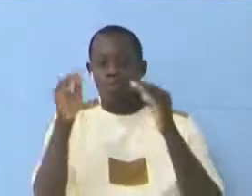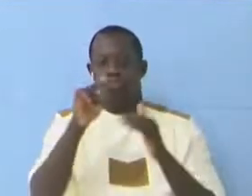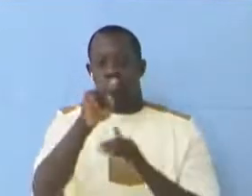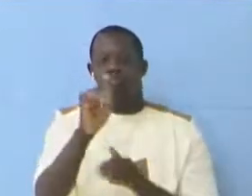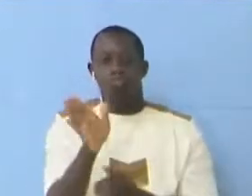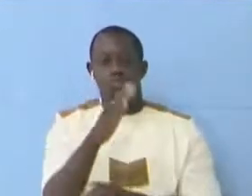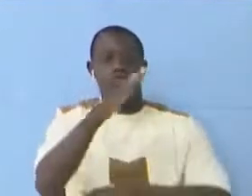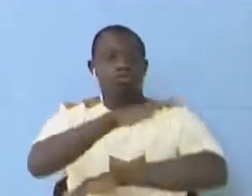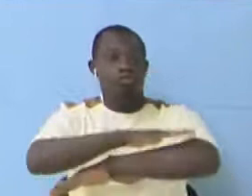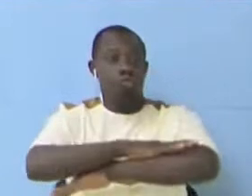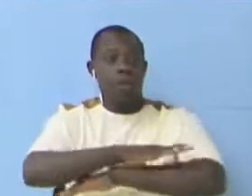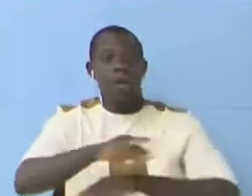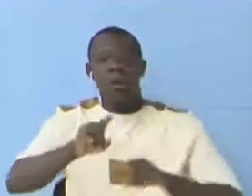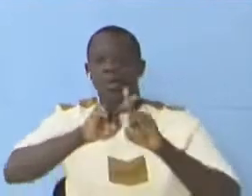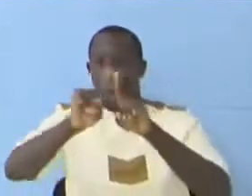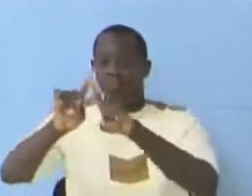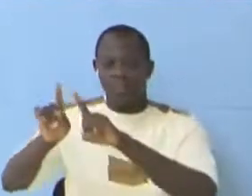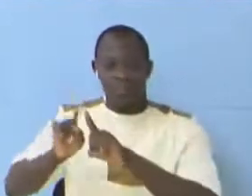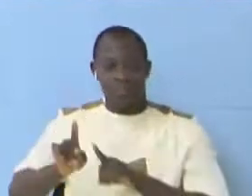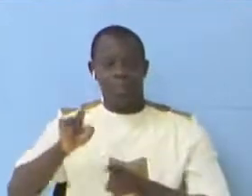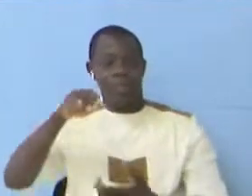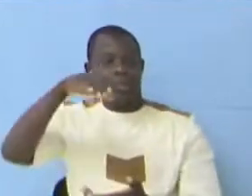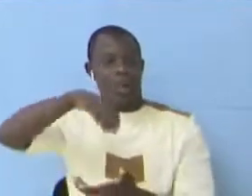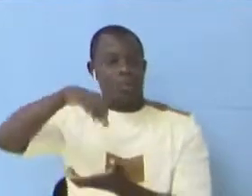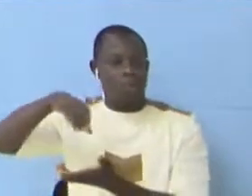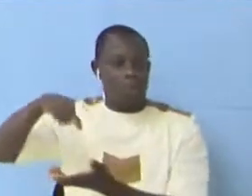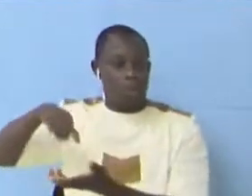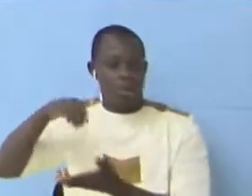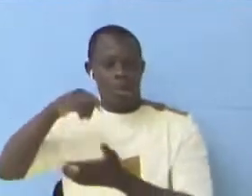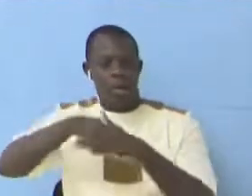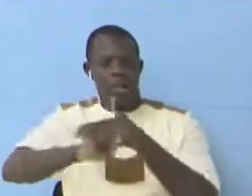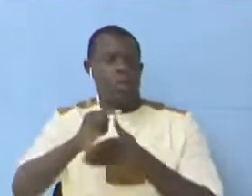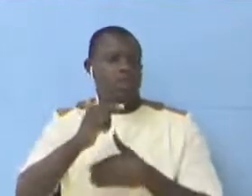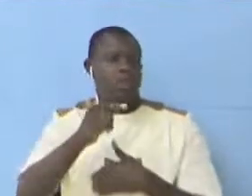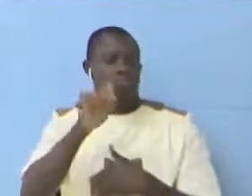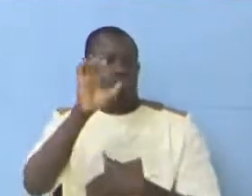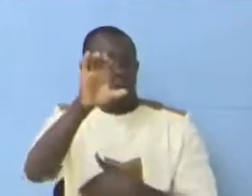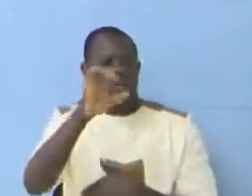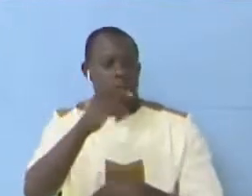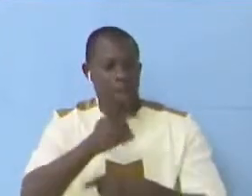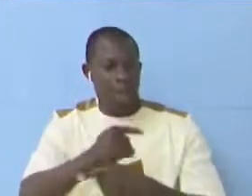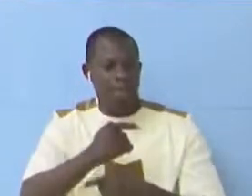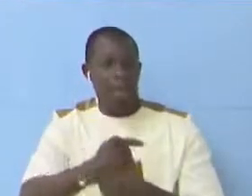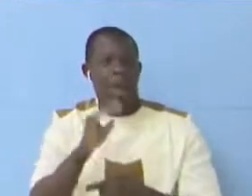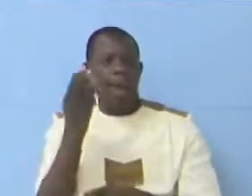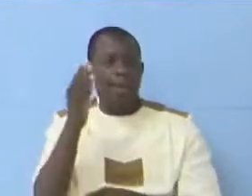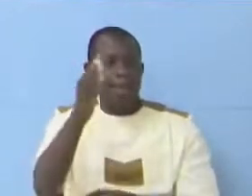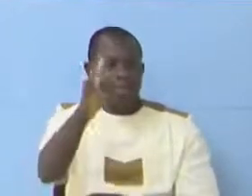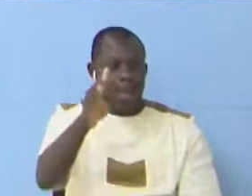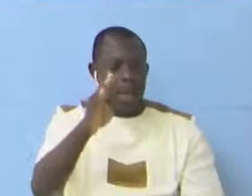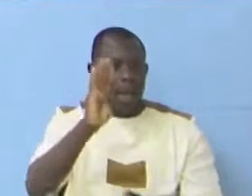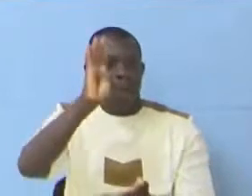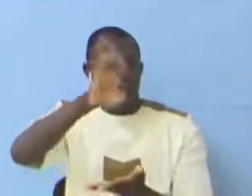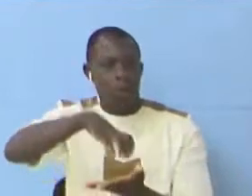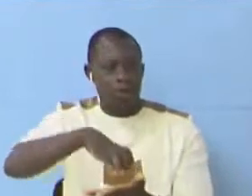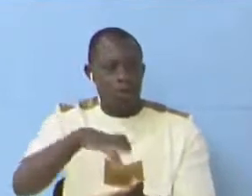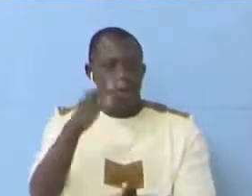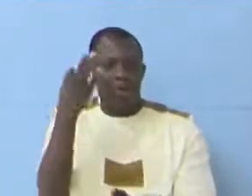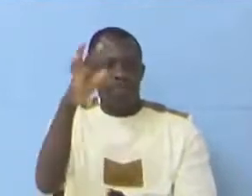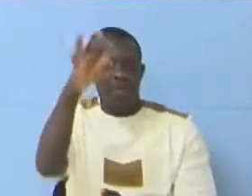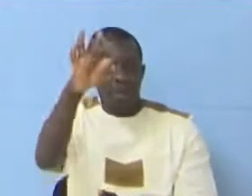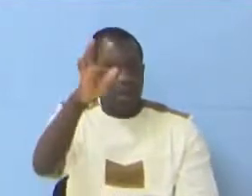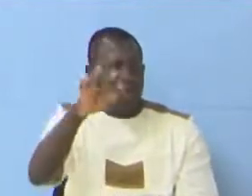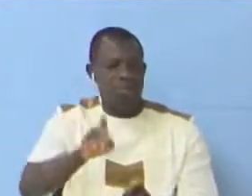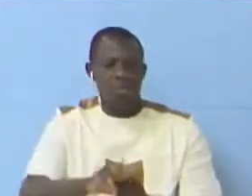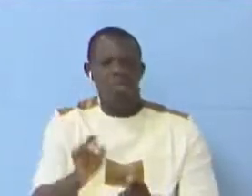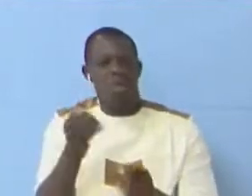in several towns of this country. Basse, Banjul, Farafenni, and possibly many